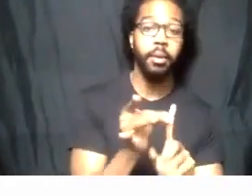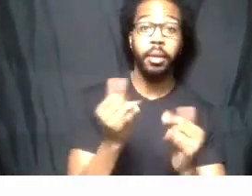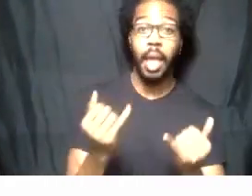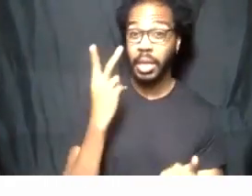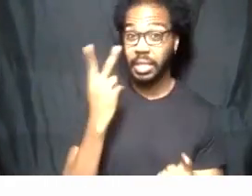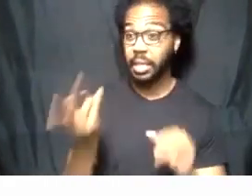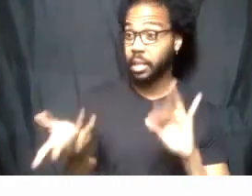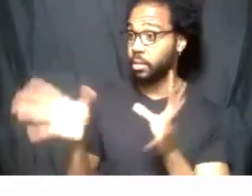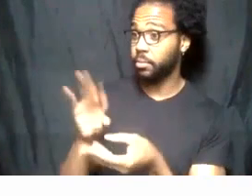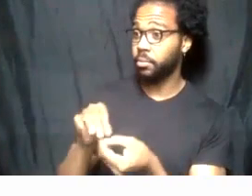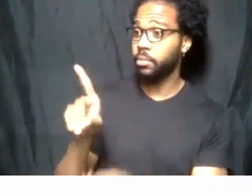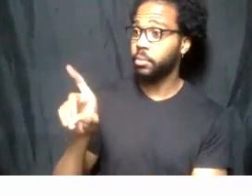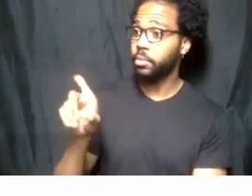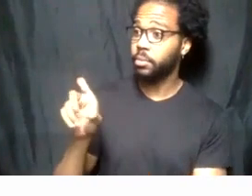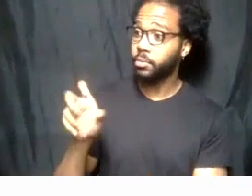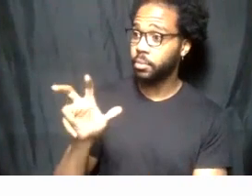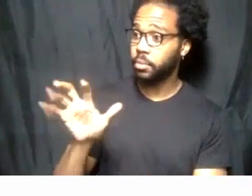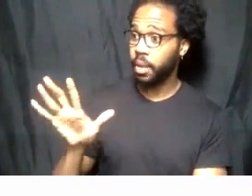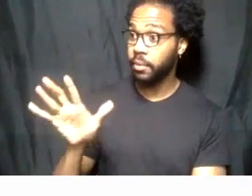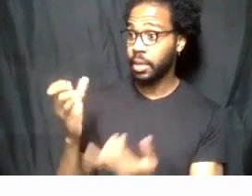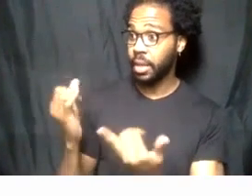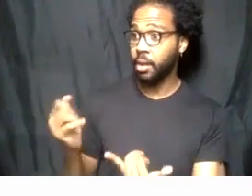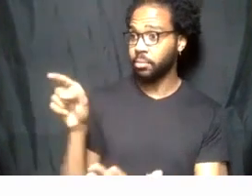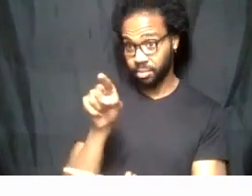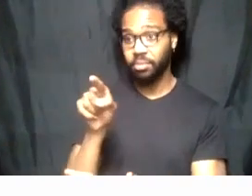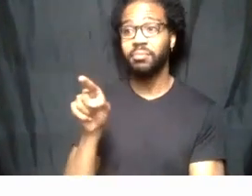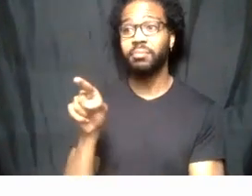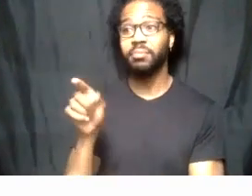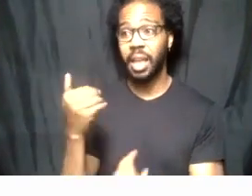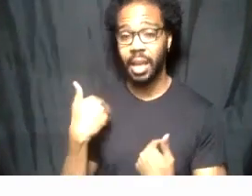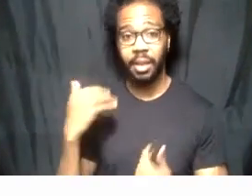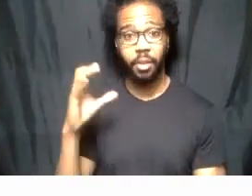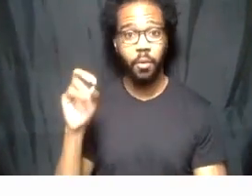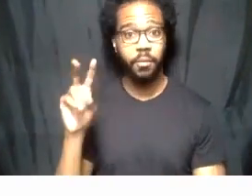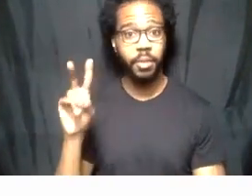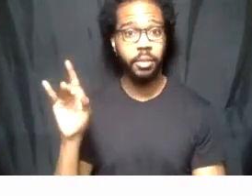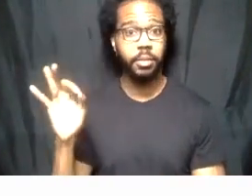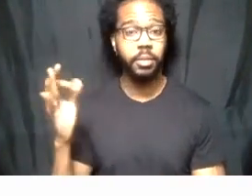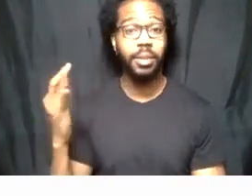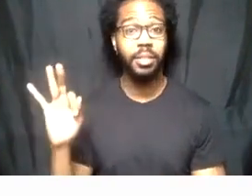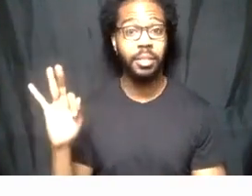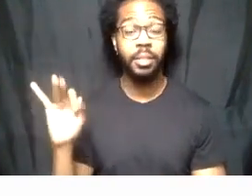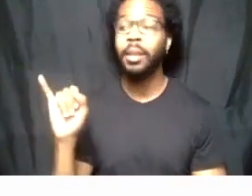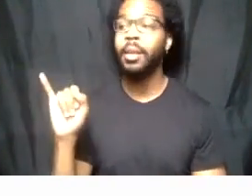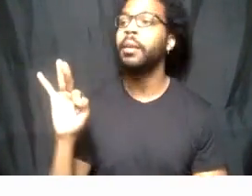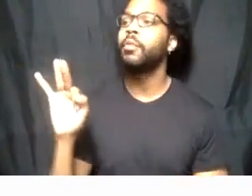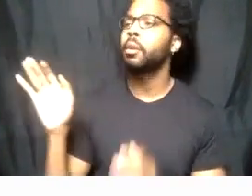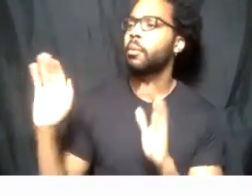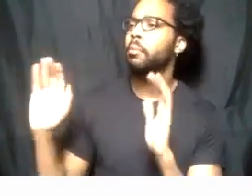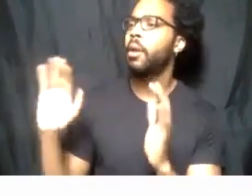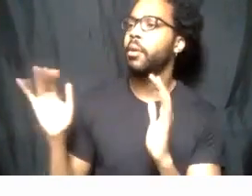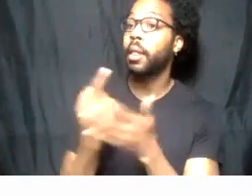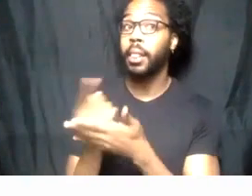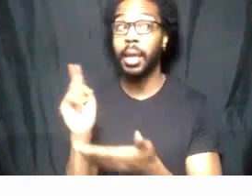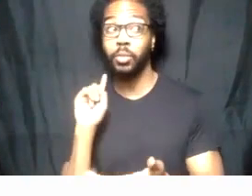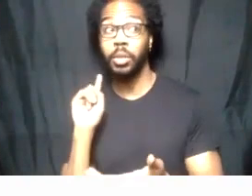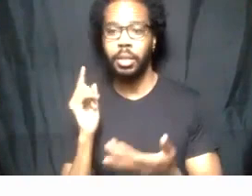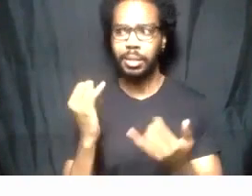who now have tested positive. If you compare last week to this week in the